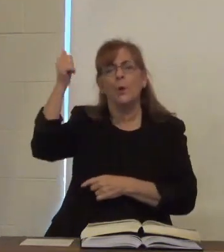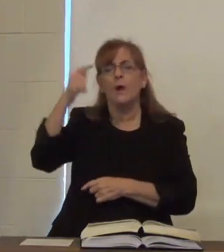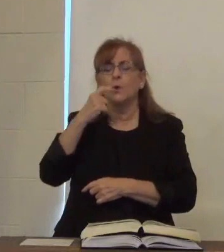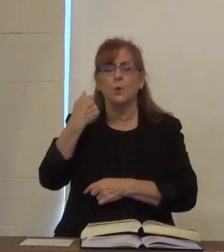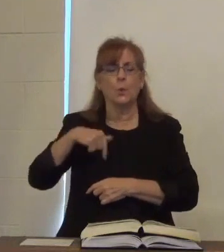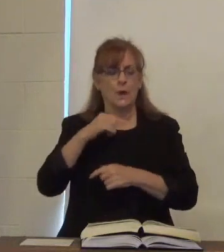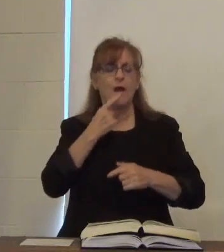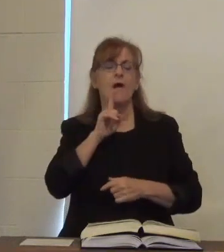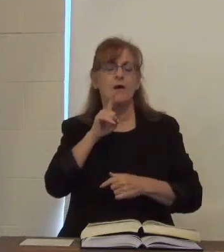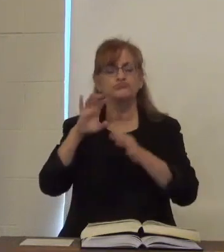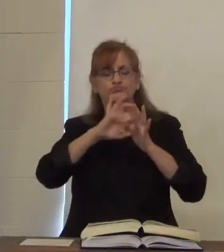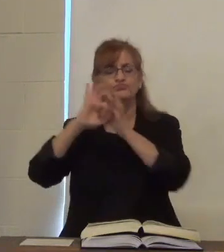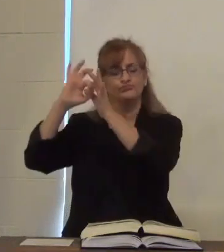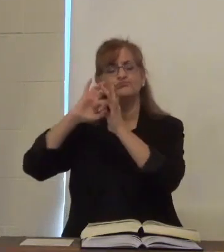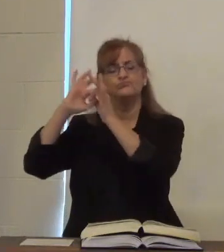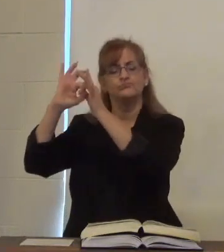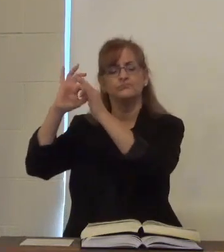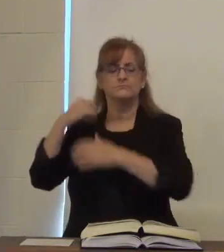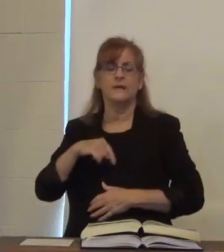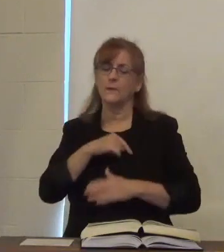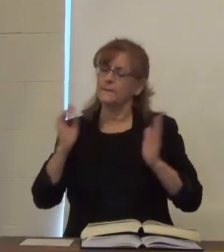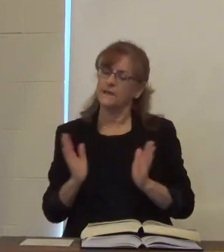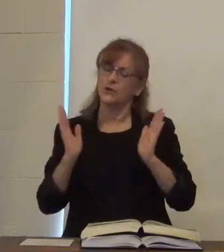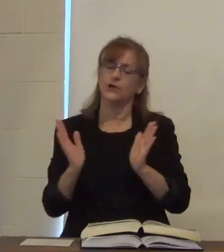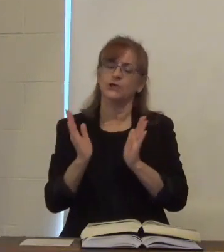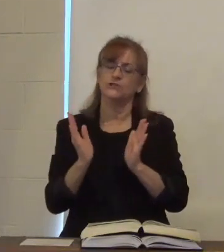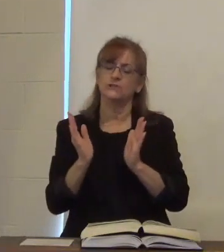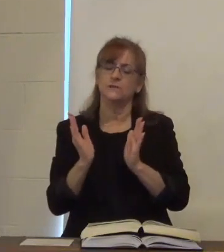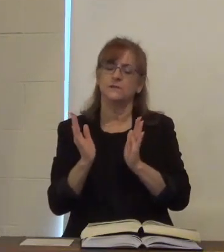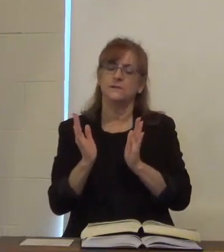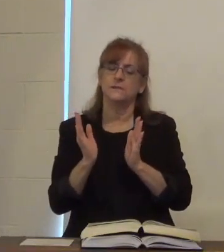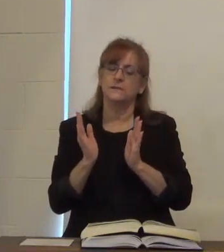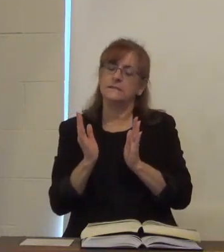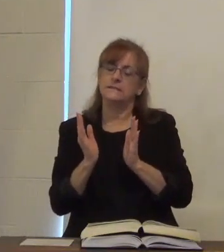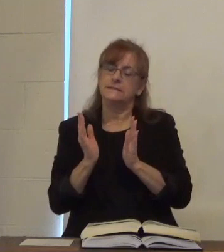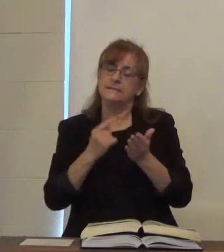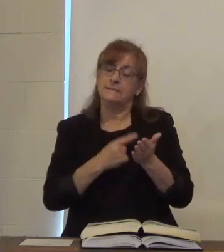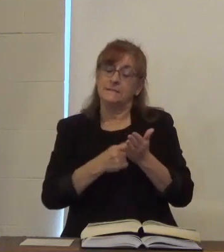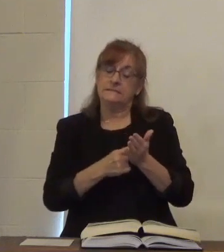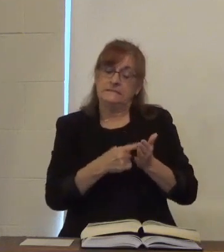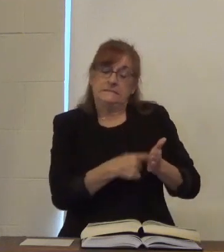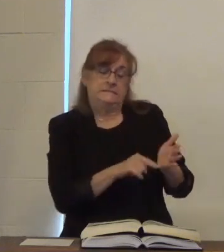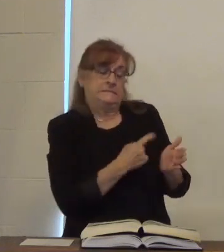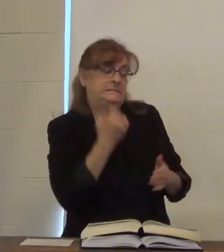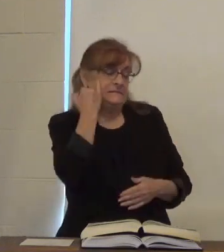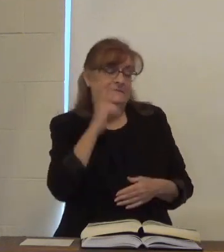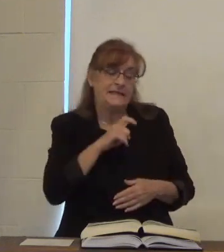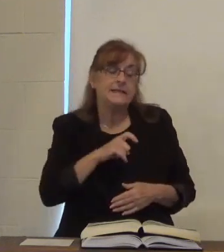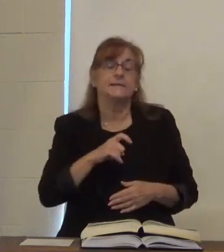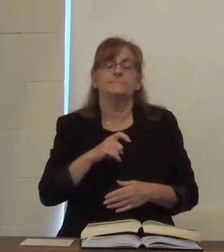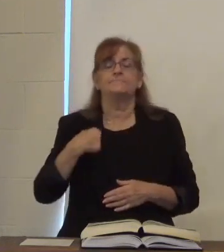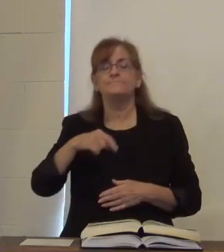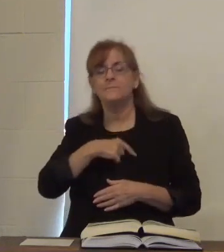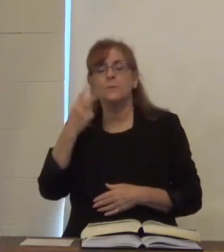we are in relation to you, Lord, may we be encouraged. May we be, in some cases, rebuked when needed. May we